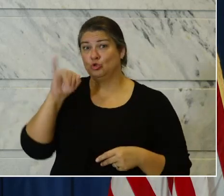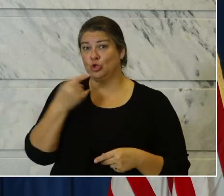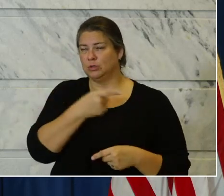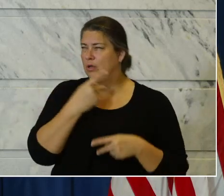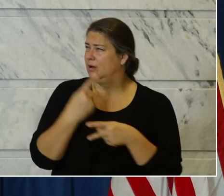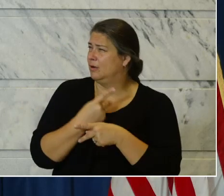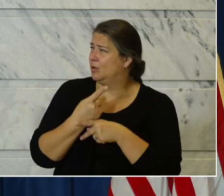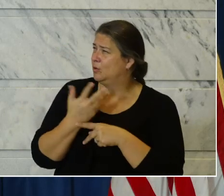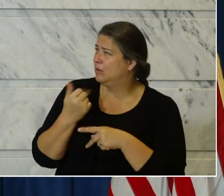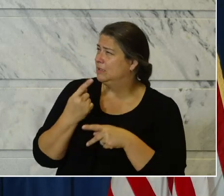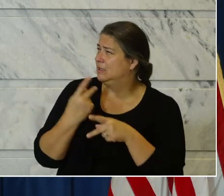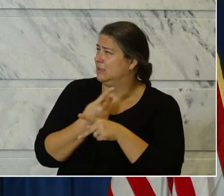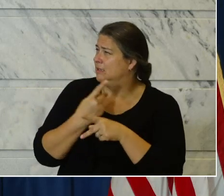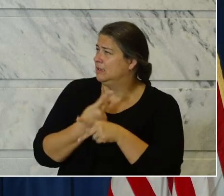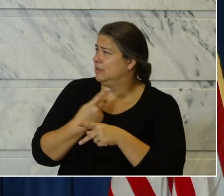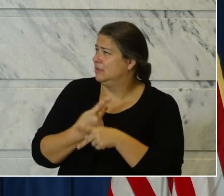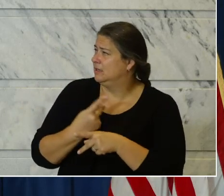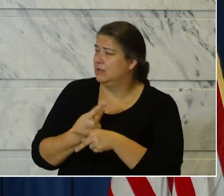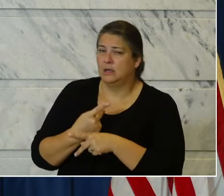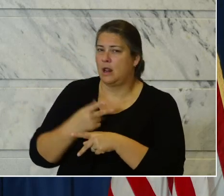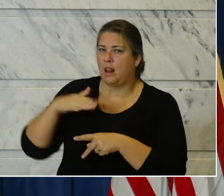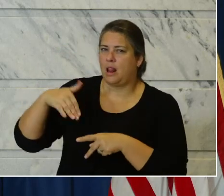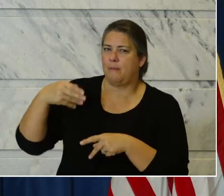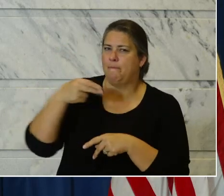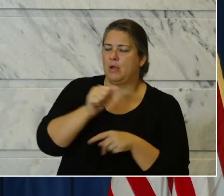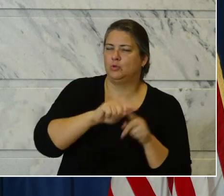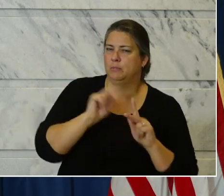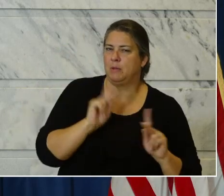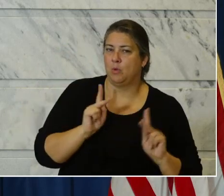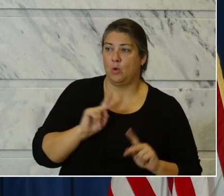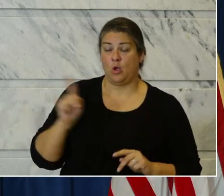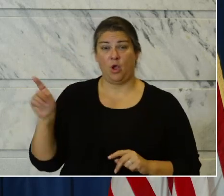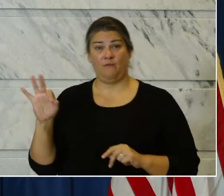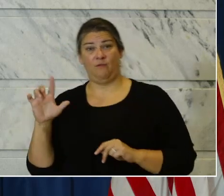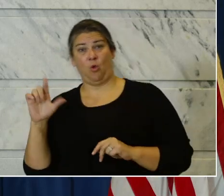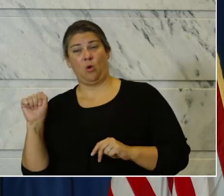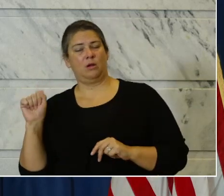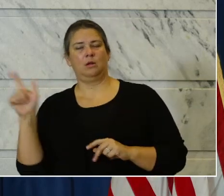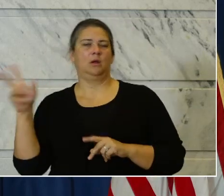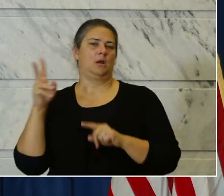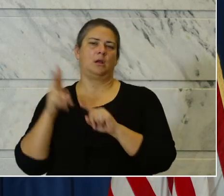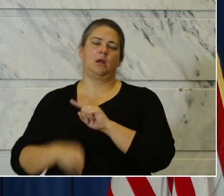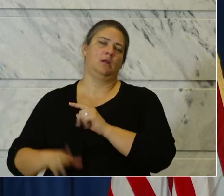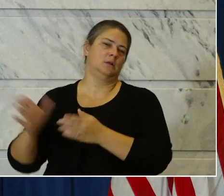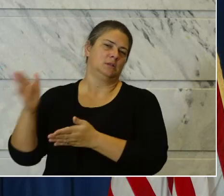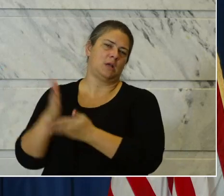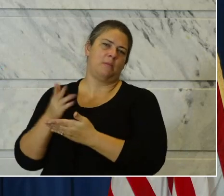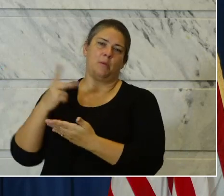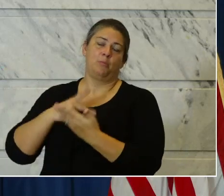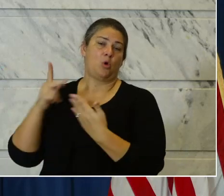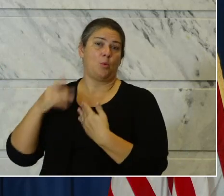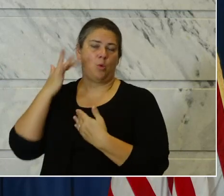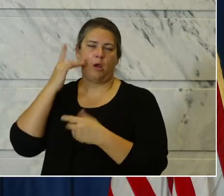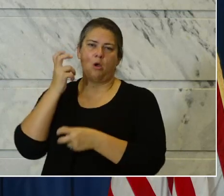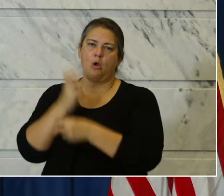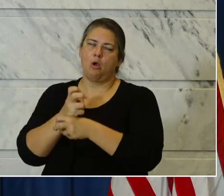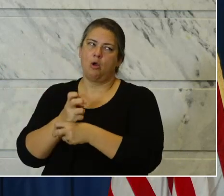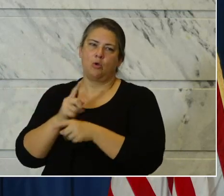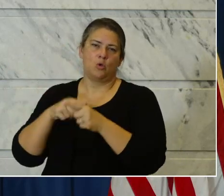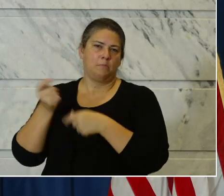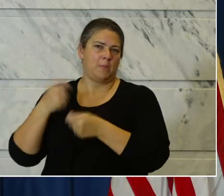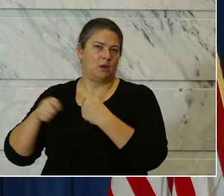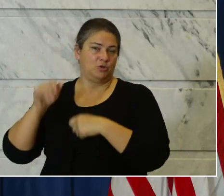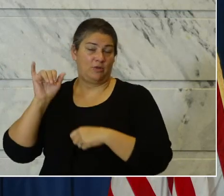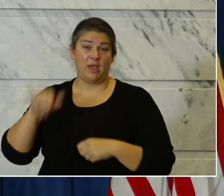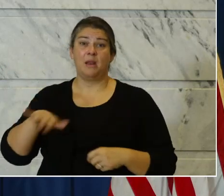position, and Florida cut off the program early simply because it was so difficult to manage. But so far, we